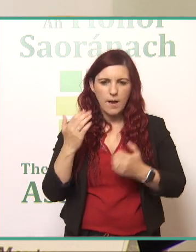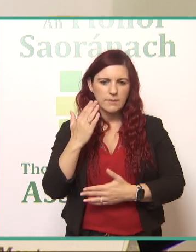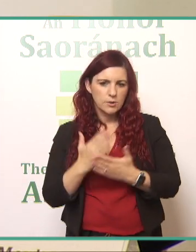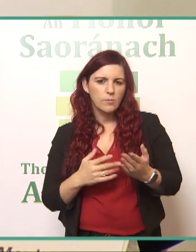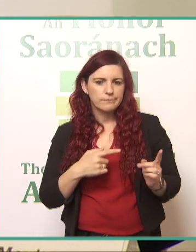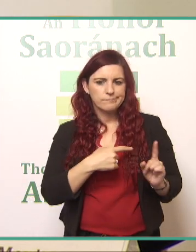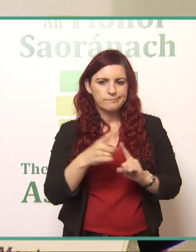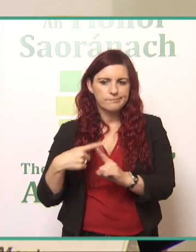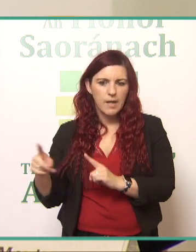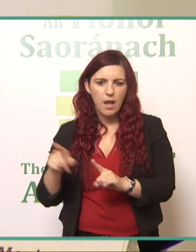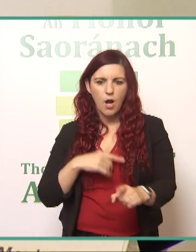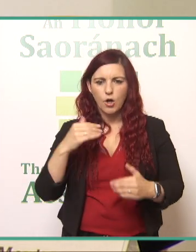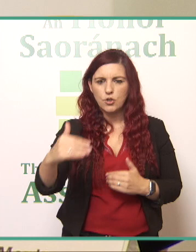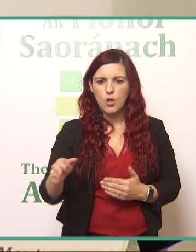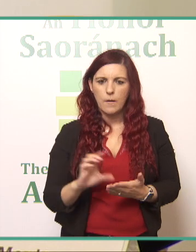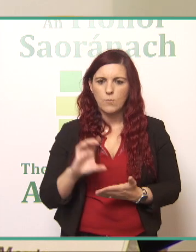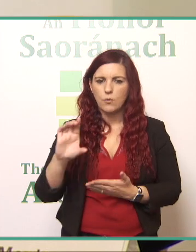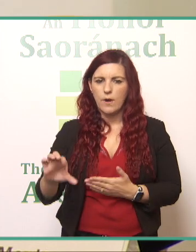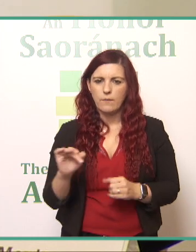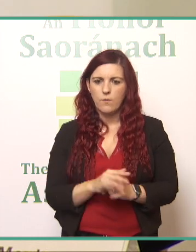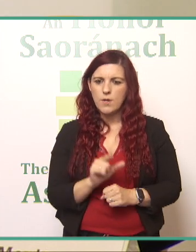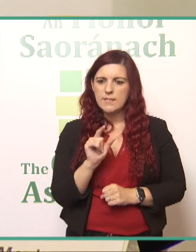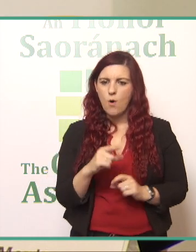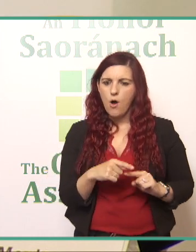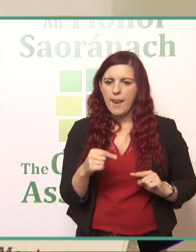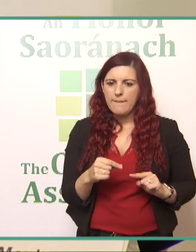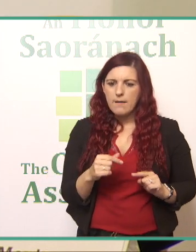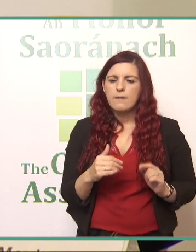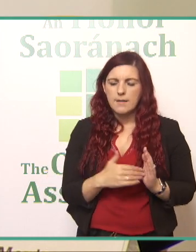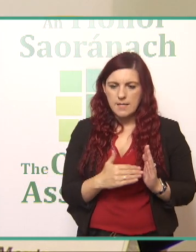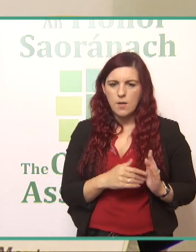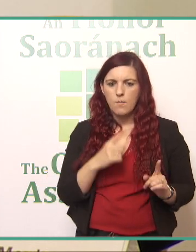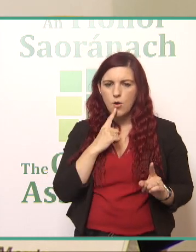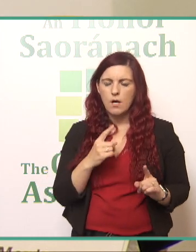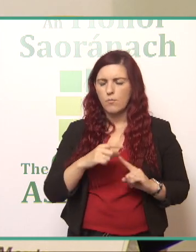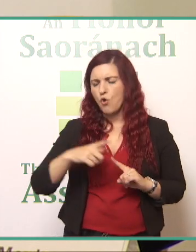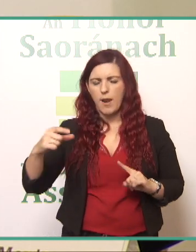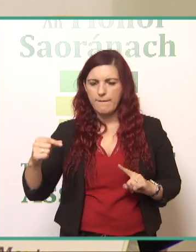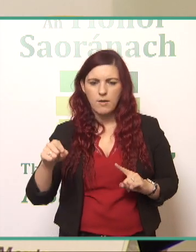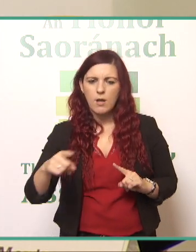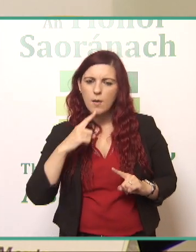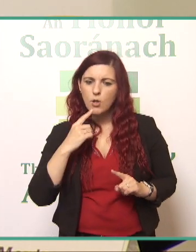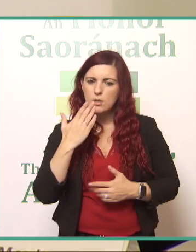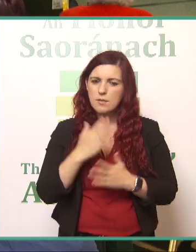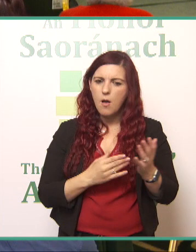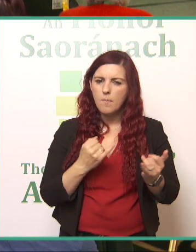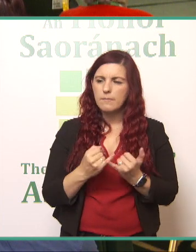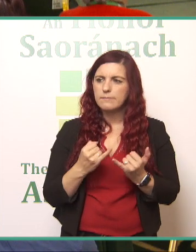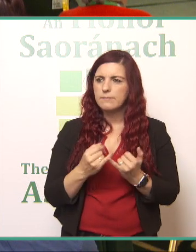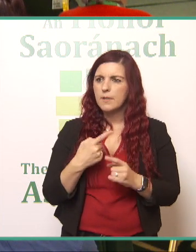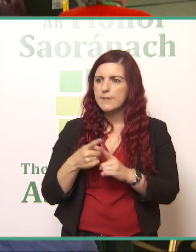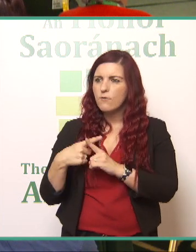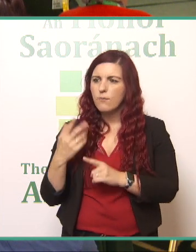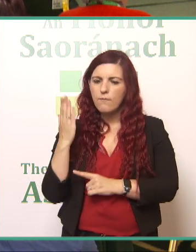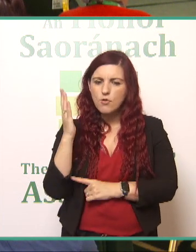differentiation, I think longer term grants for the broadleafs on that perspective. Plus some of the ones in terms of agroforestry and some of them